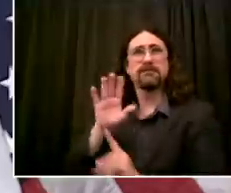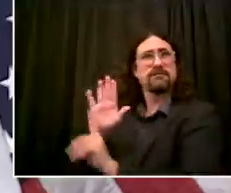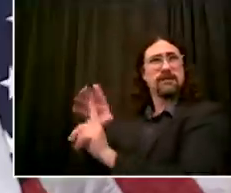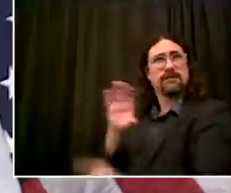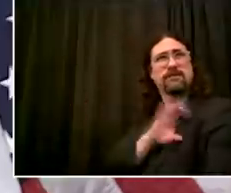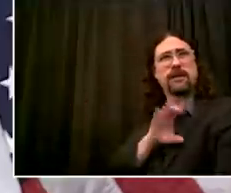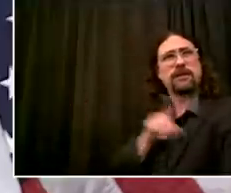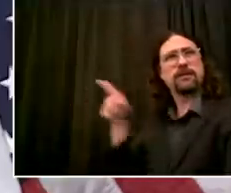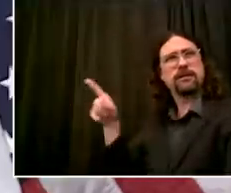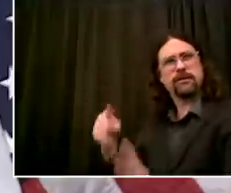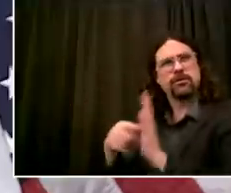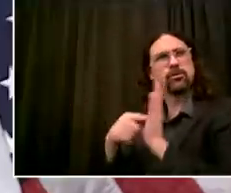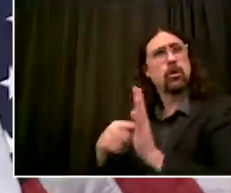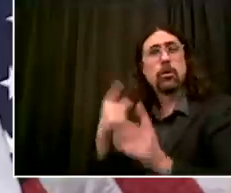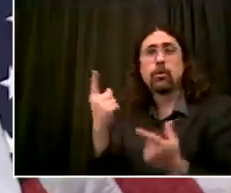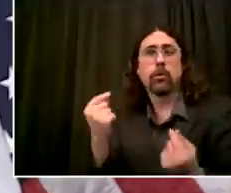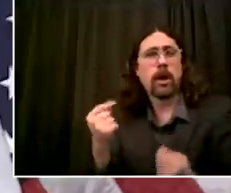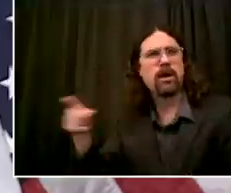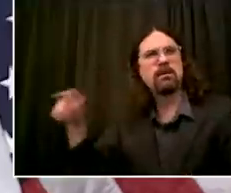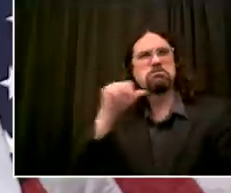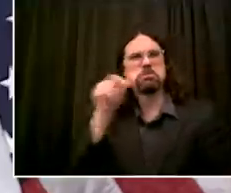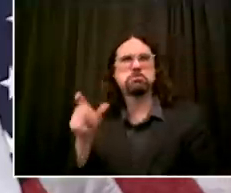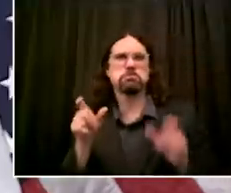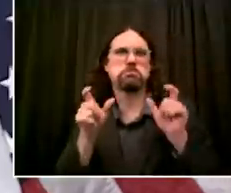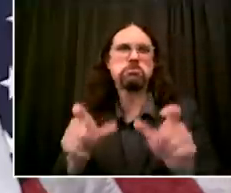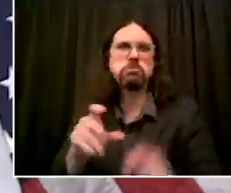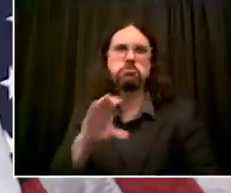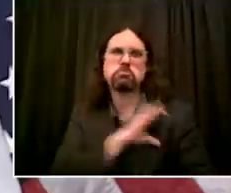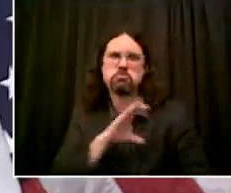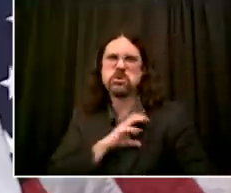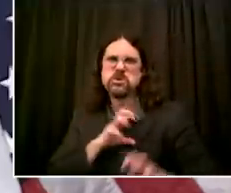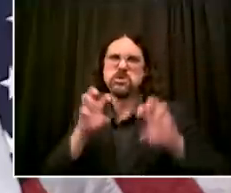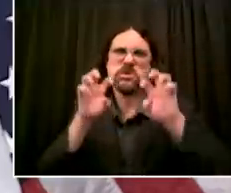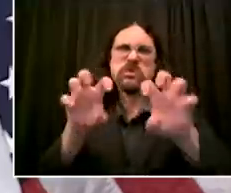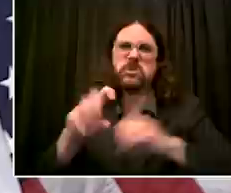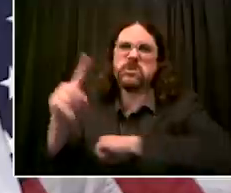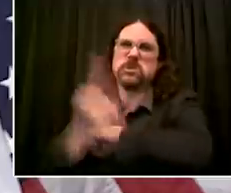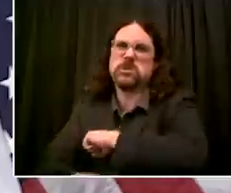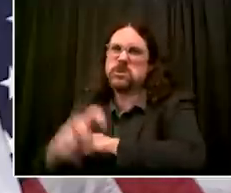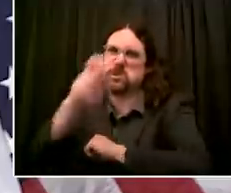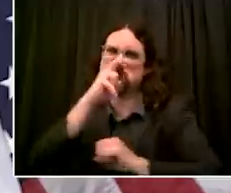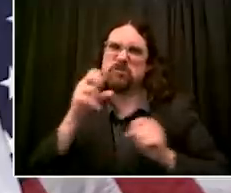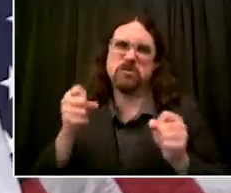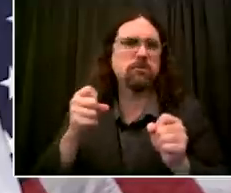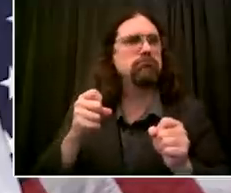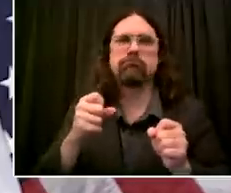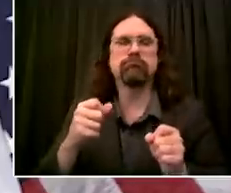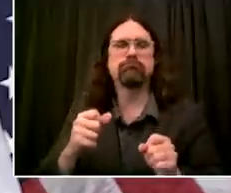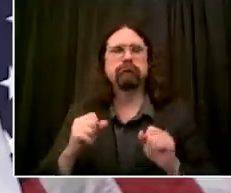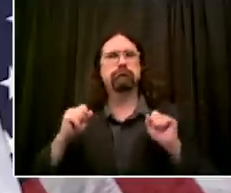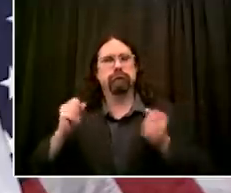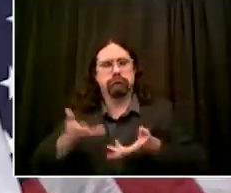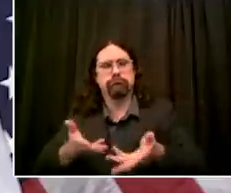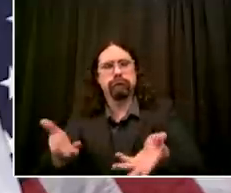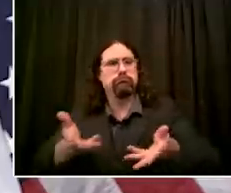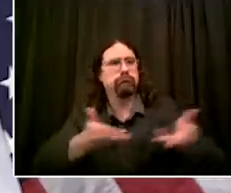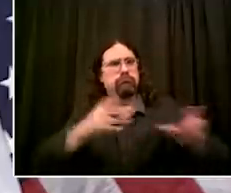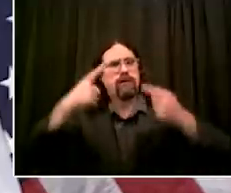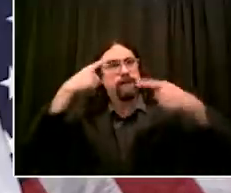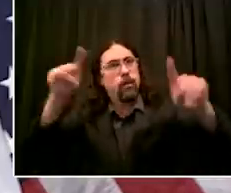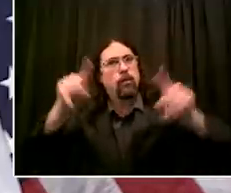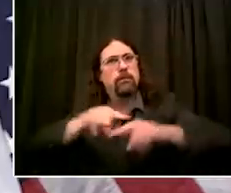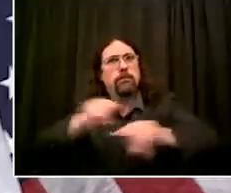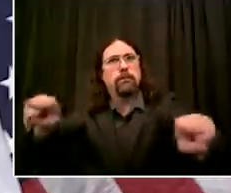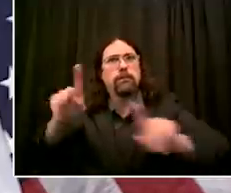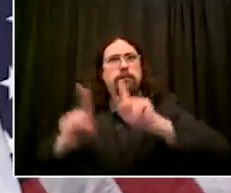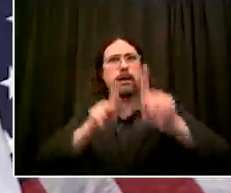to a higher calling, and agrees that restraint will be a part of their life. And keeping the peace means every sense of